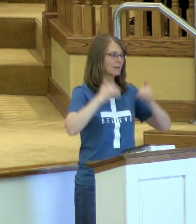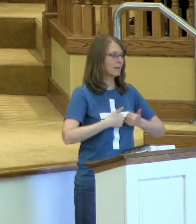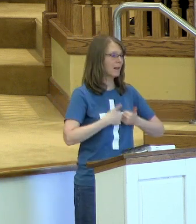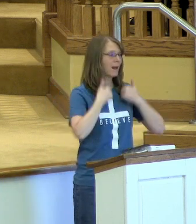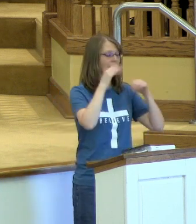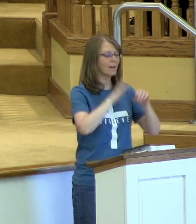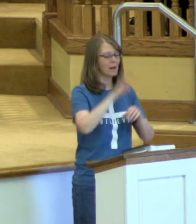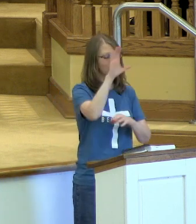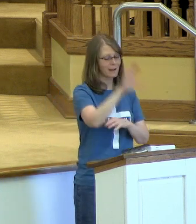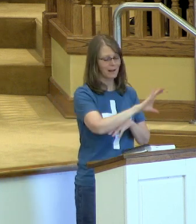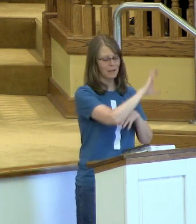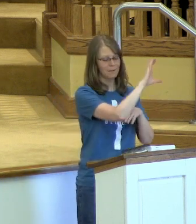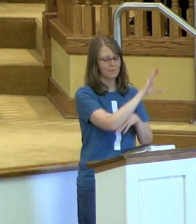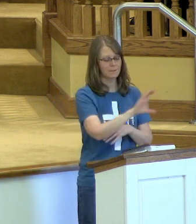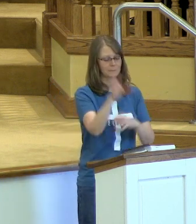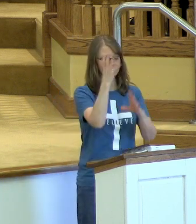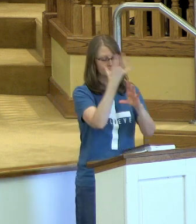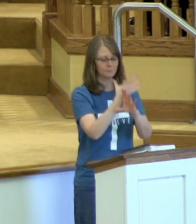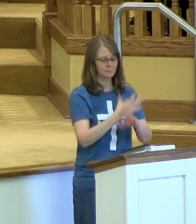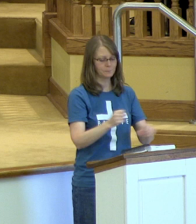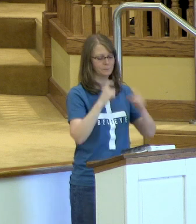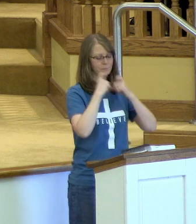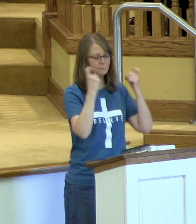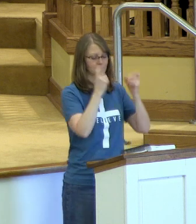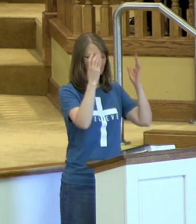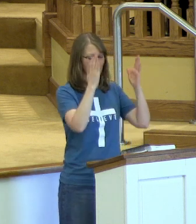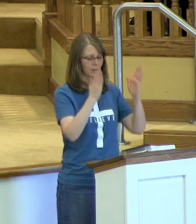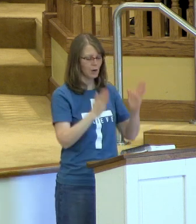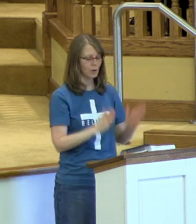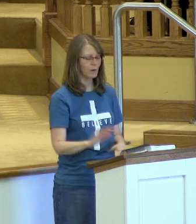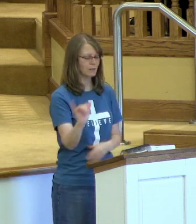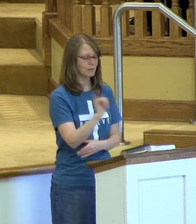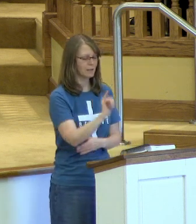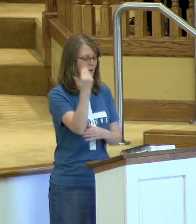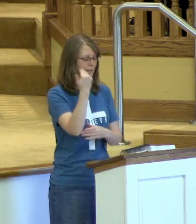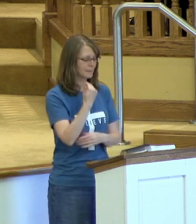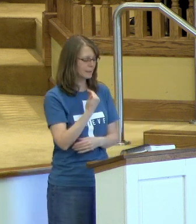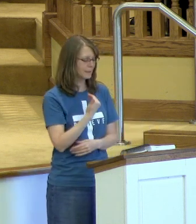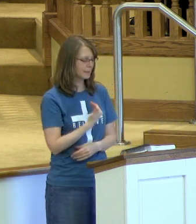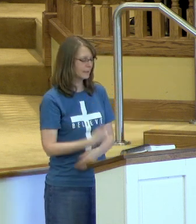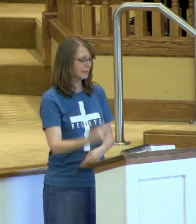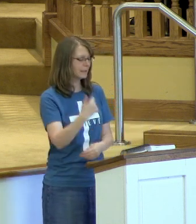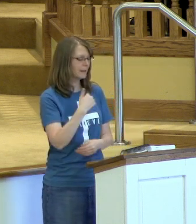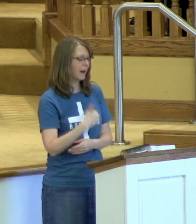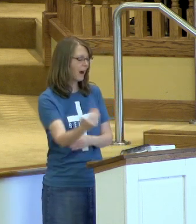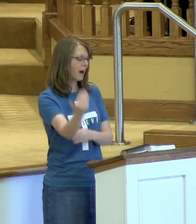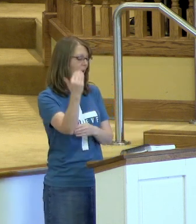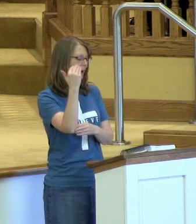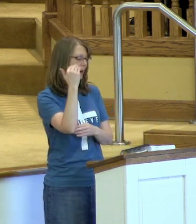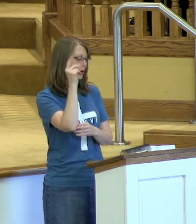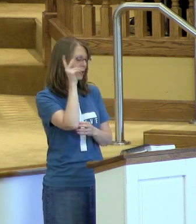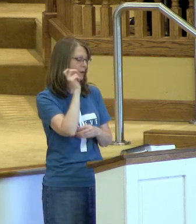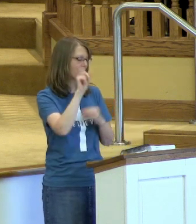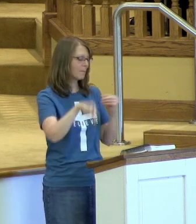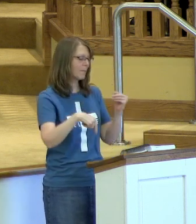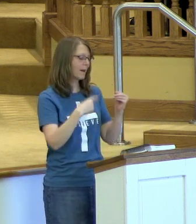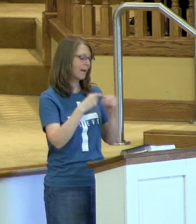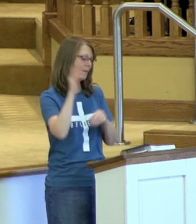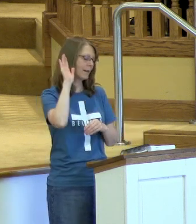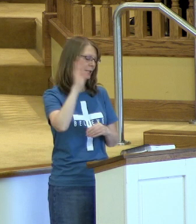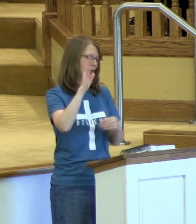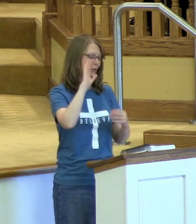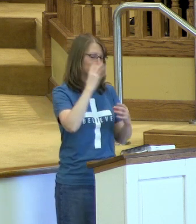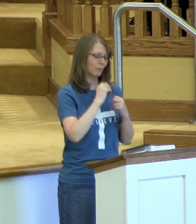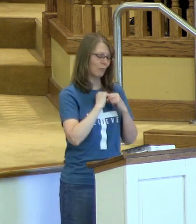His life on Calvary to save a wretch like me. I heard